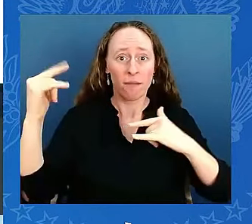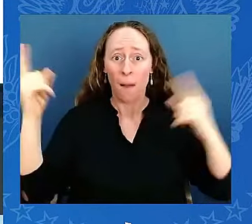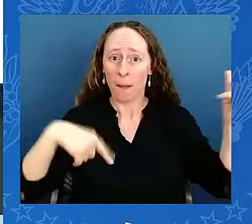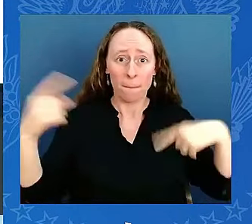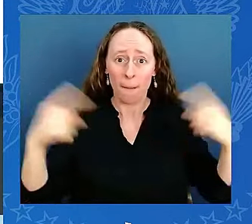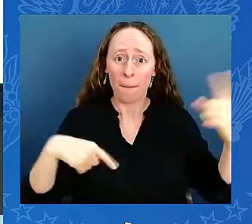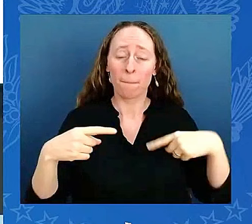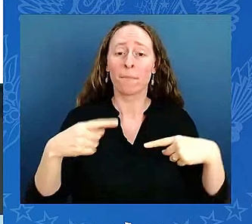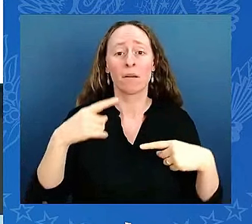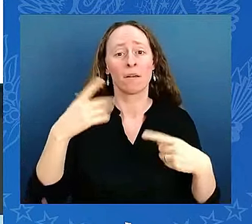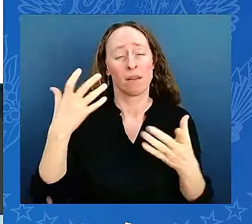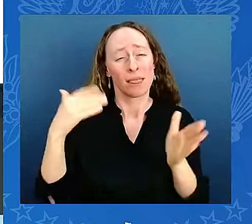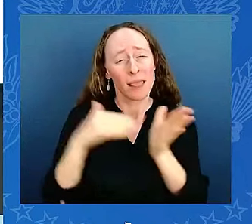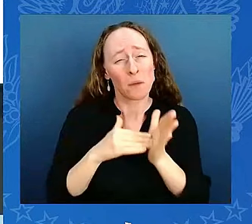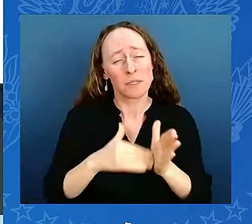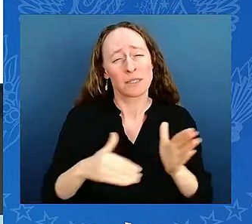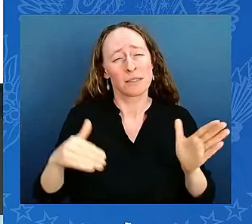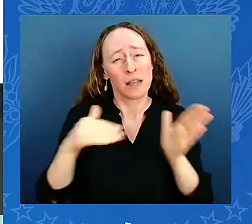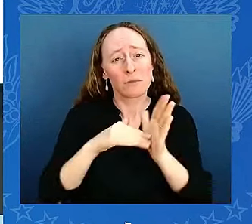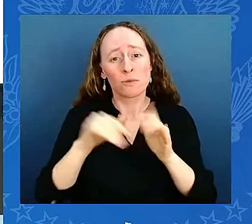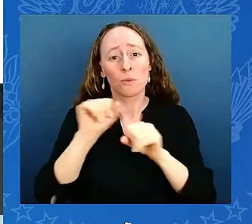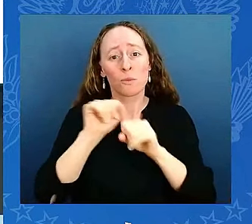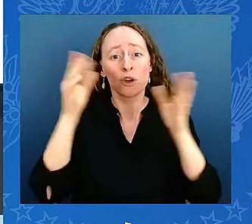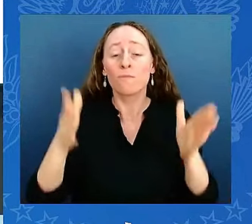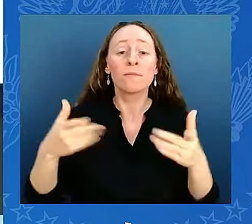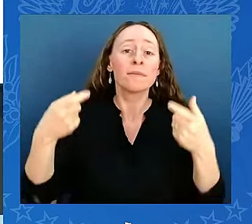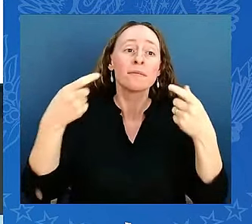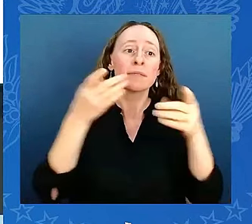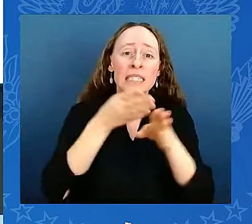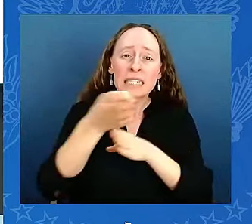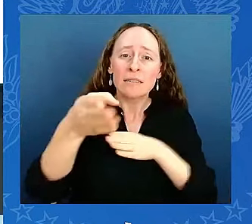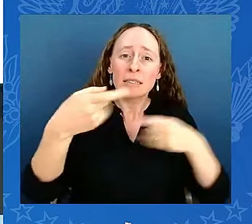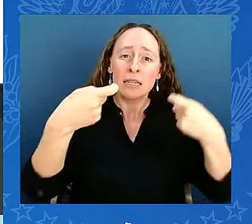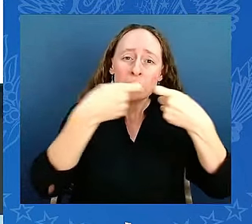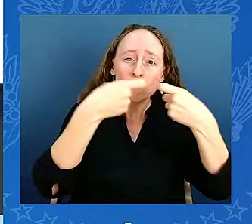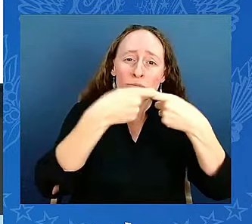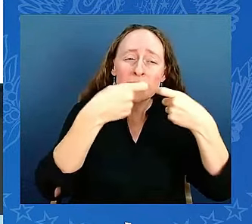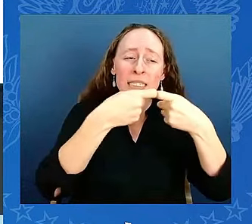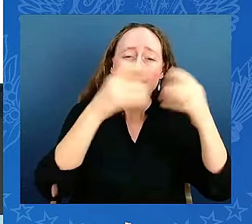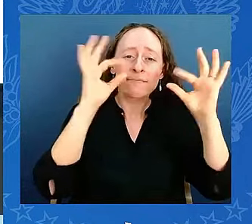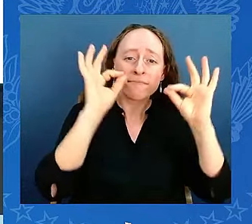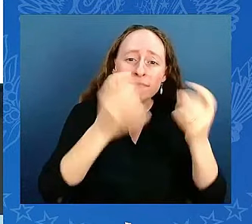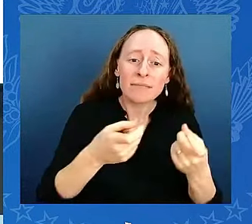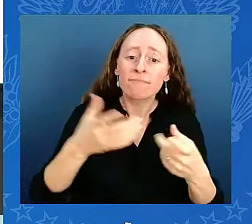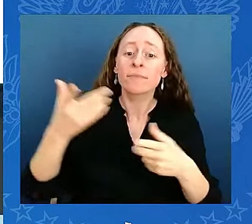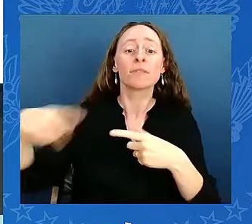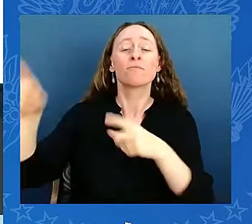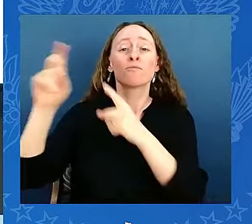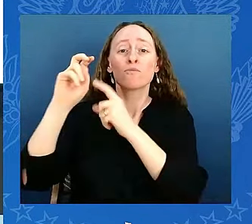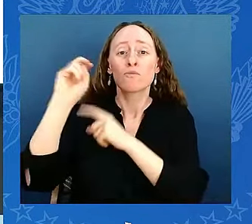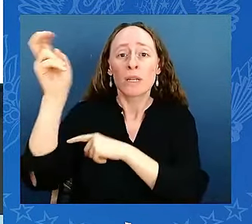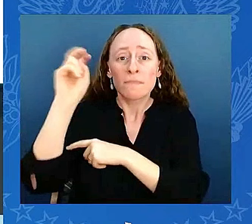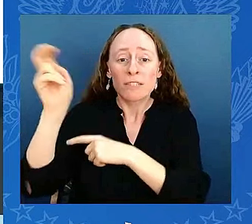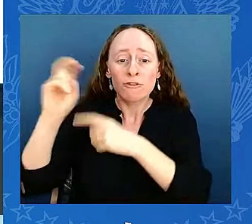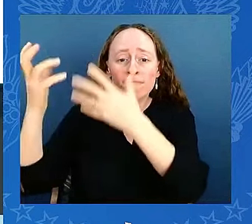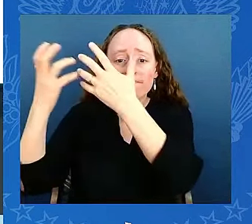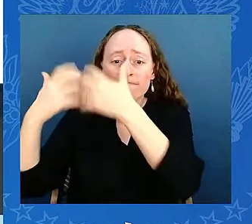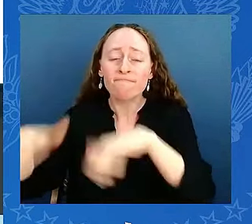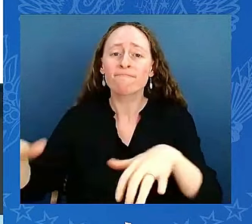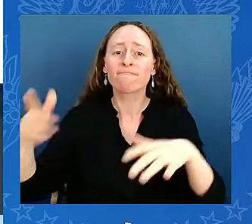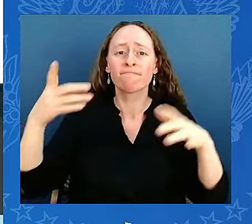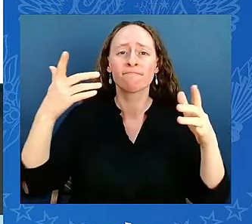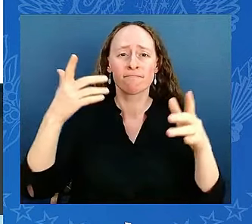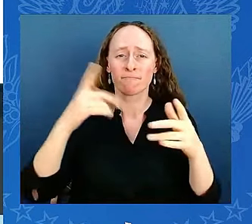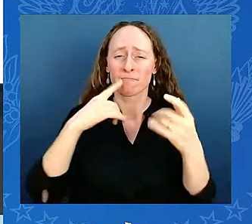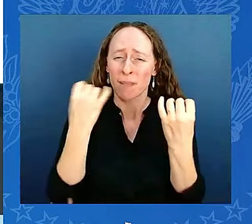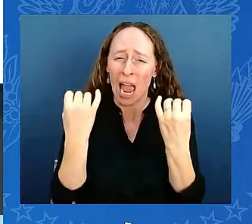and utility workers, transportation workers, all trying to bring this area back.